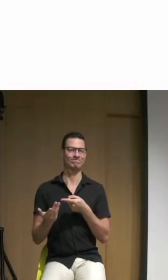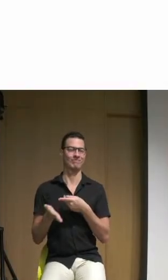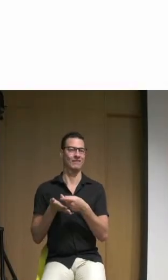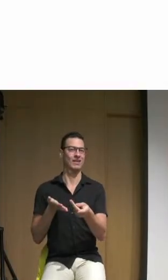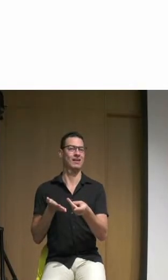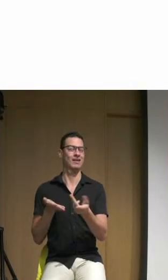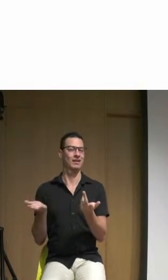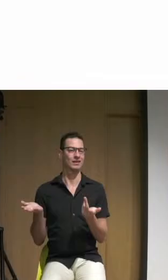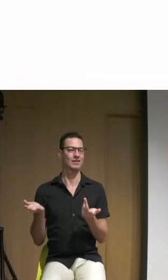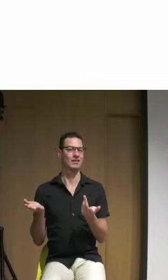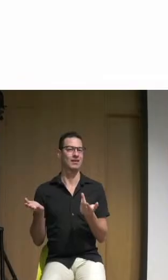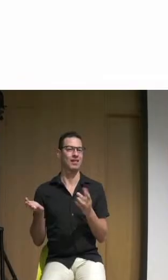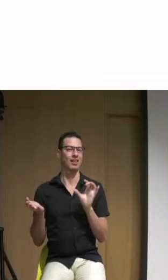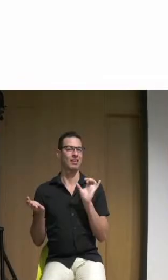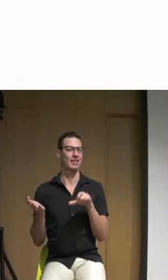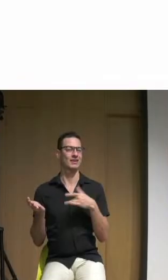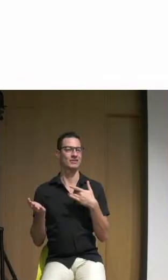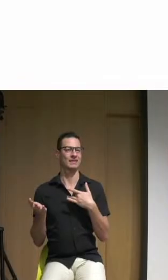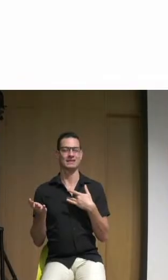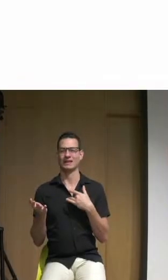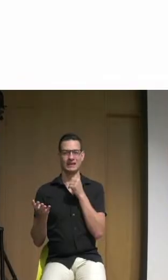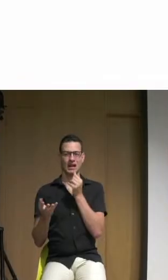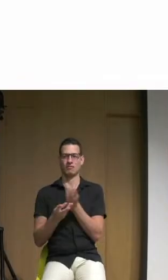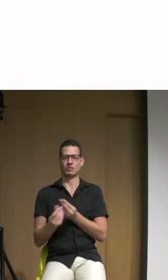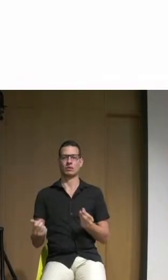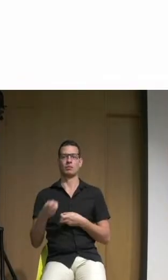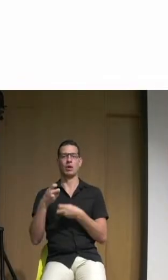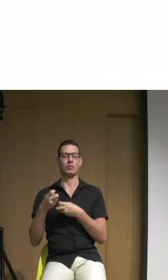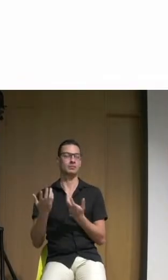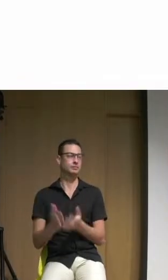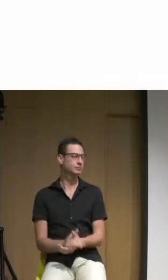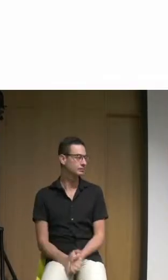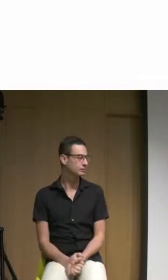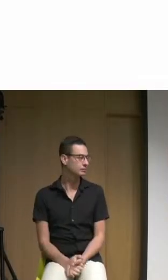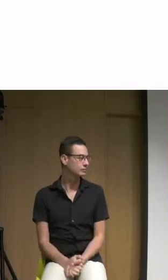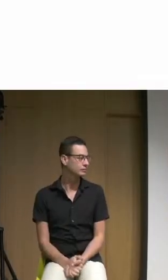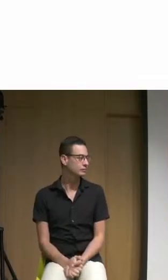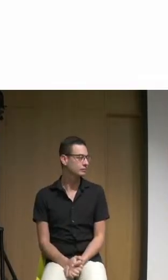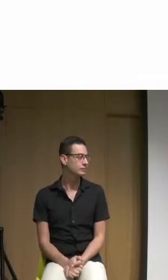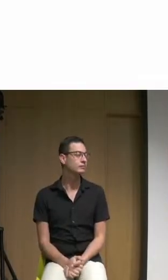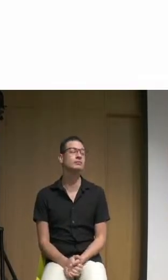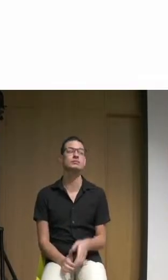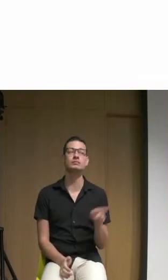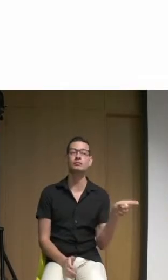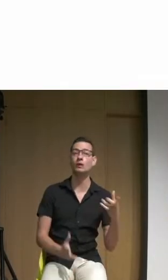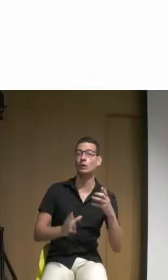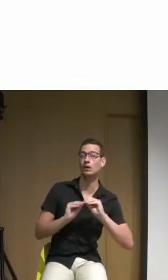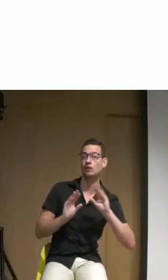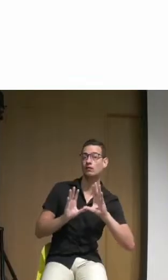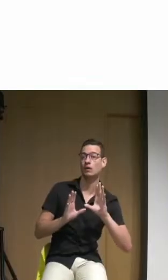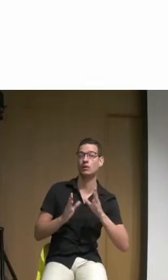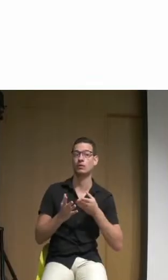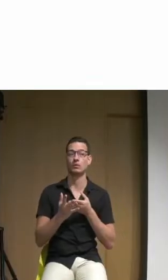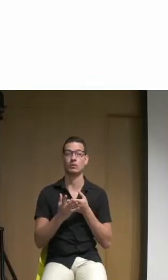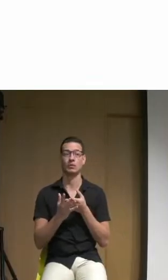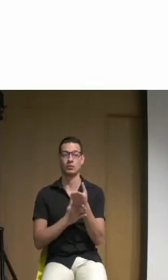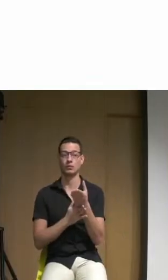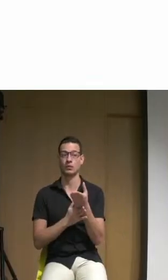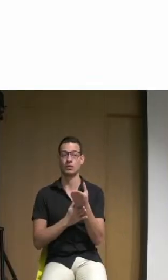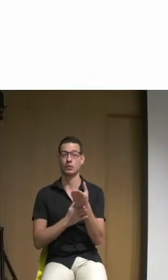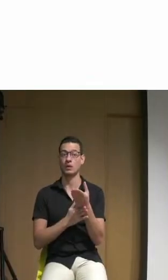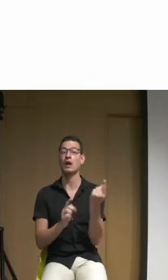like an unresolved issue in some way. I want to clarify that it went through the proper vetting. So I just want to clarify for the